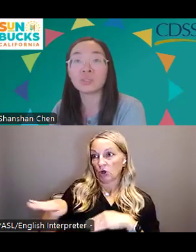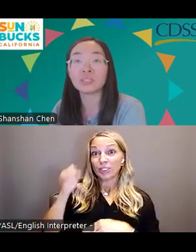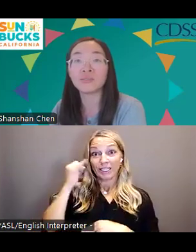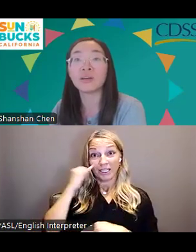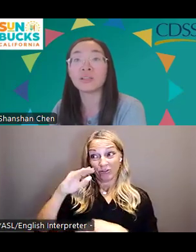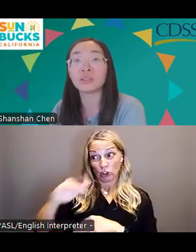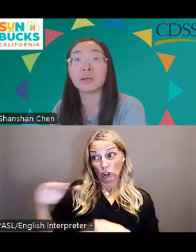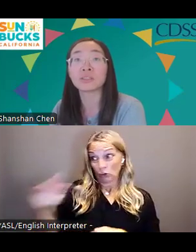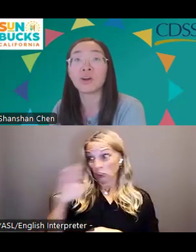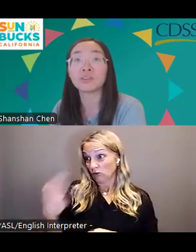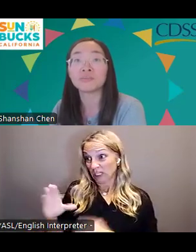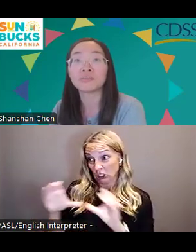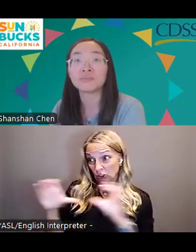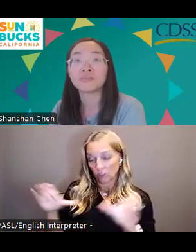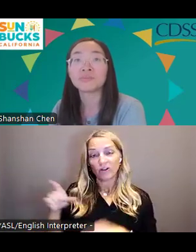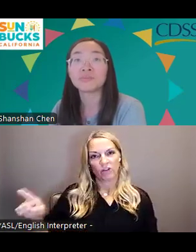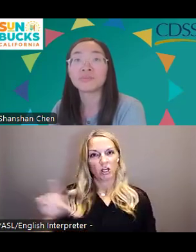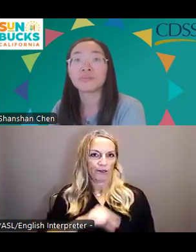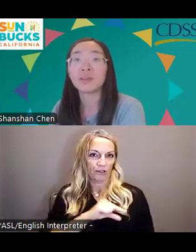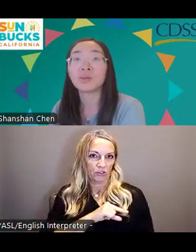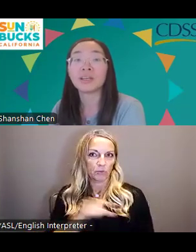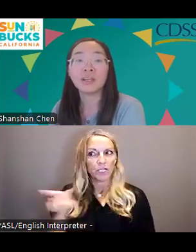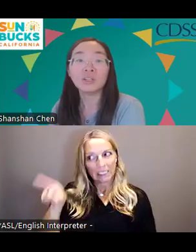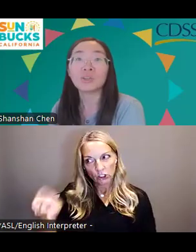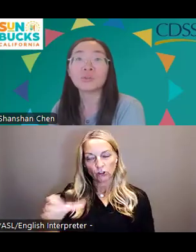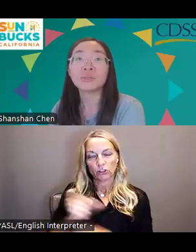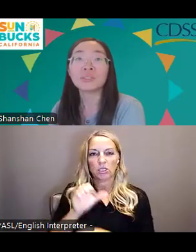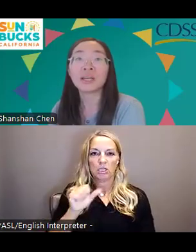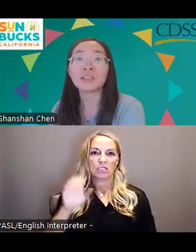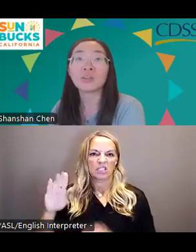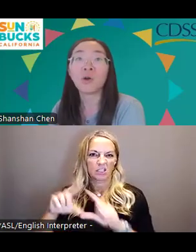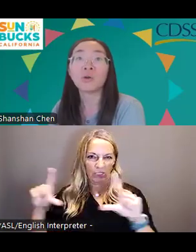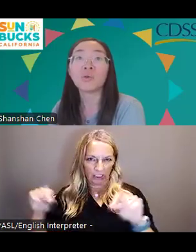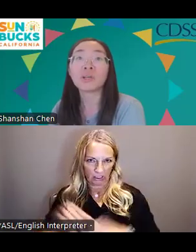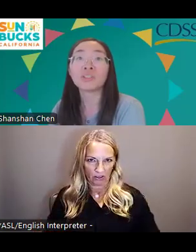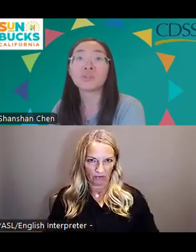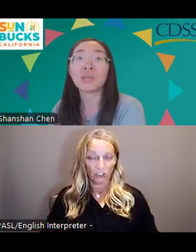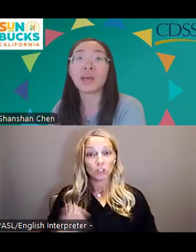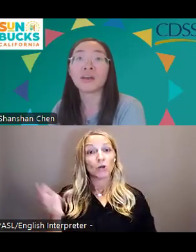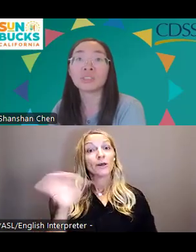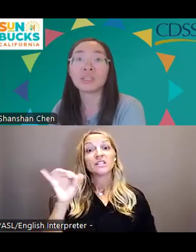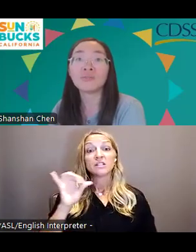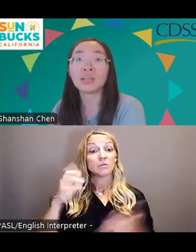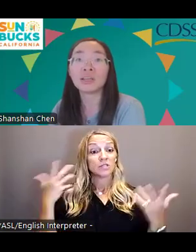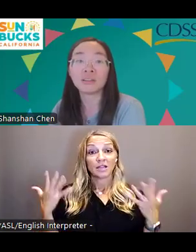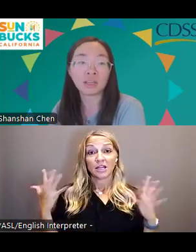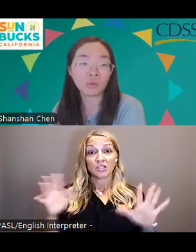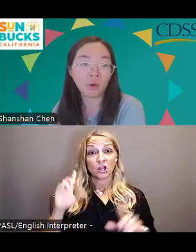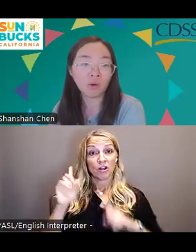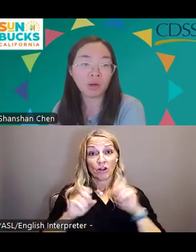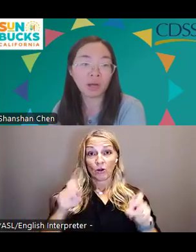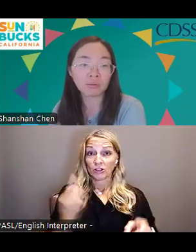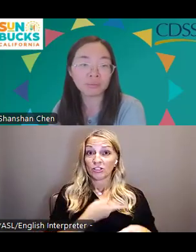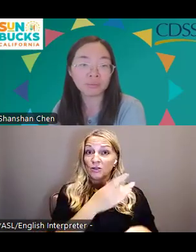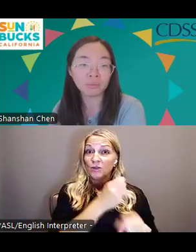and should receive a Sunbox card. Okay, so seems like these are all the questions we have received, and thank